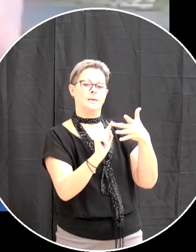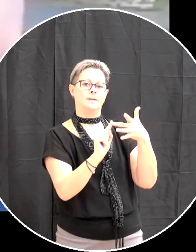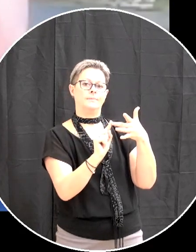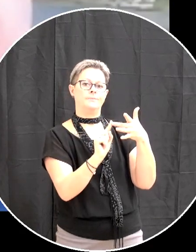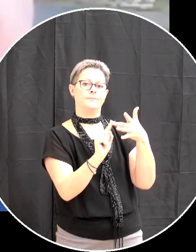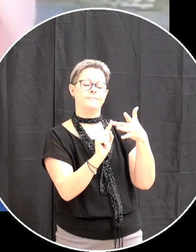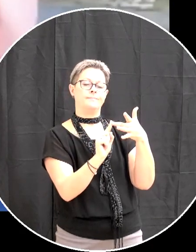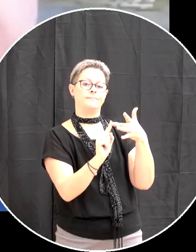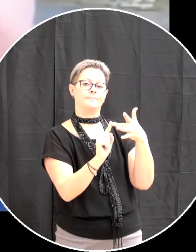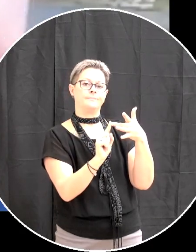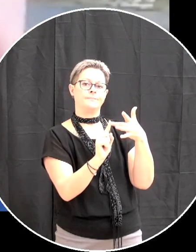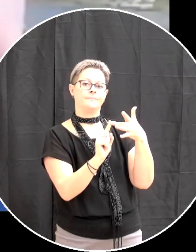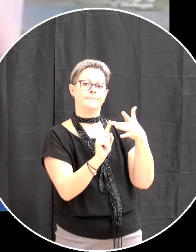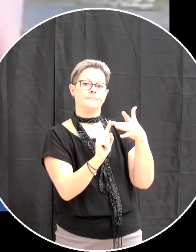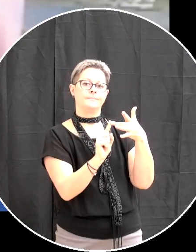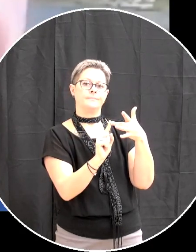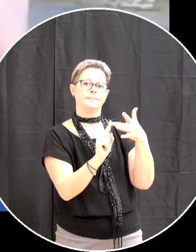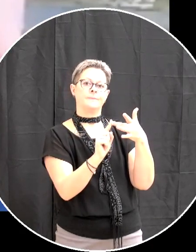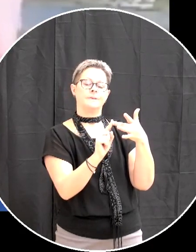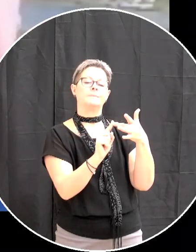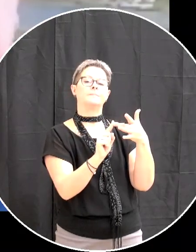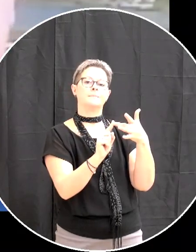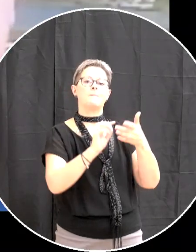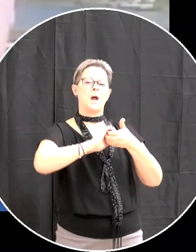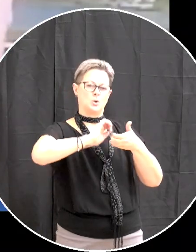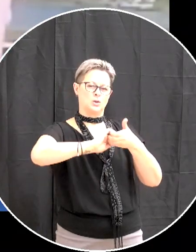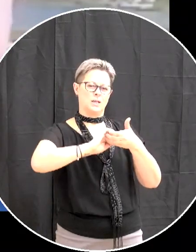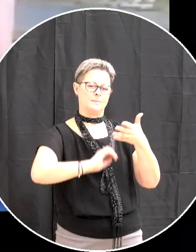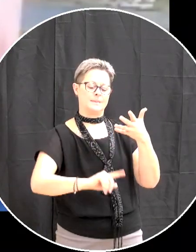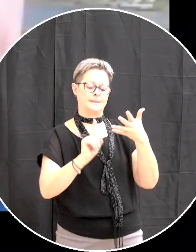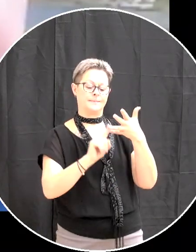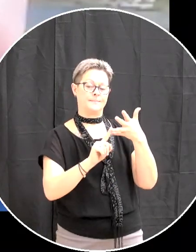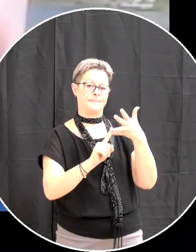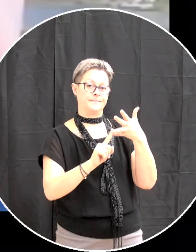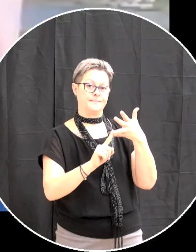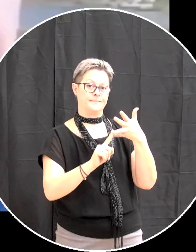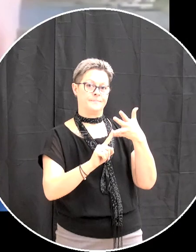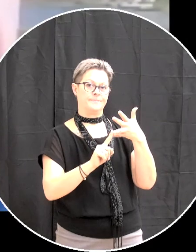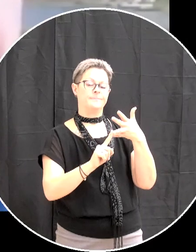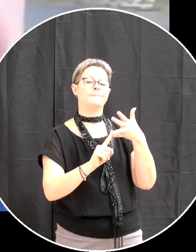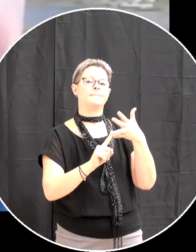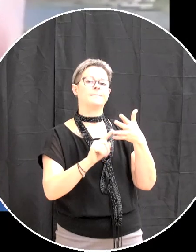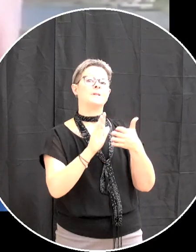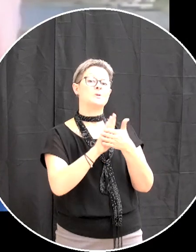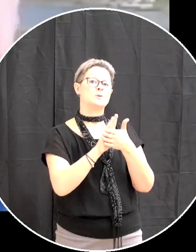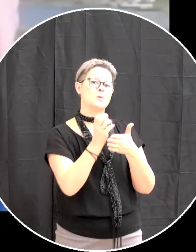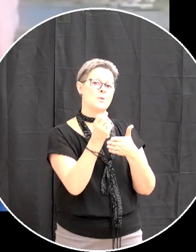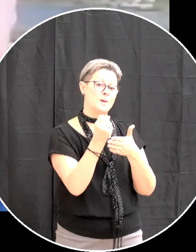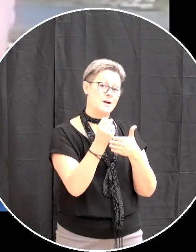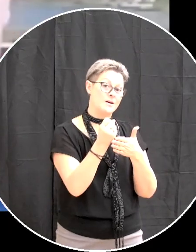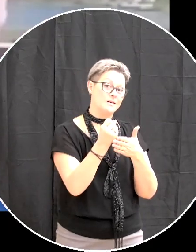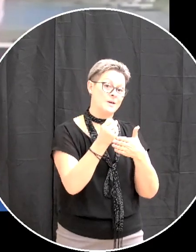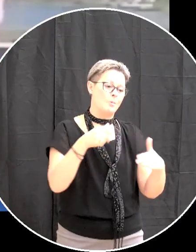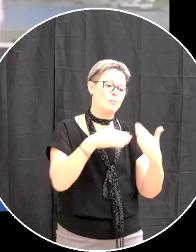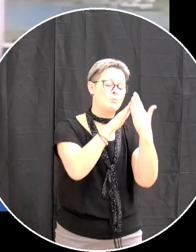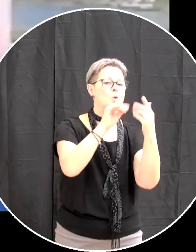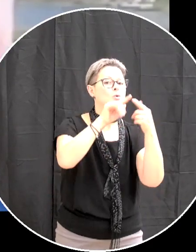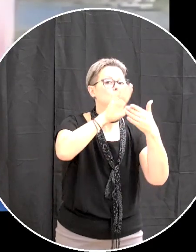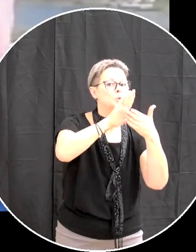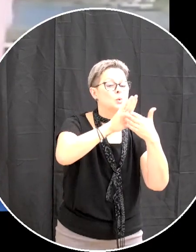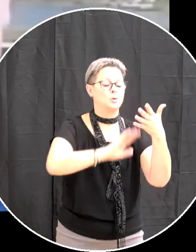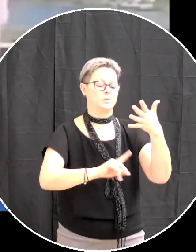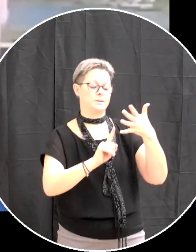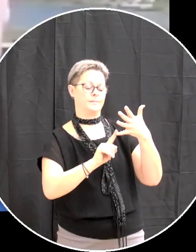3, School Milk Foundation partnerships. 4, School Milk Foundation approach to schools,